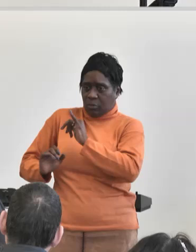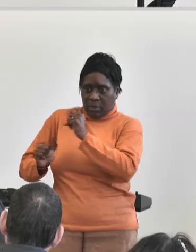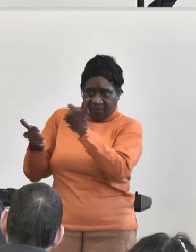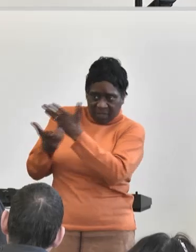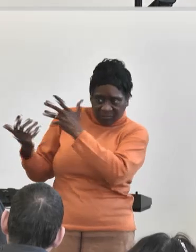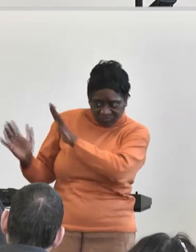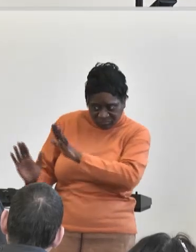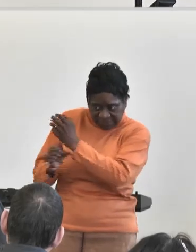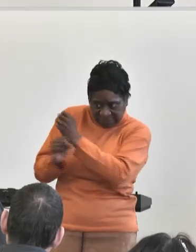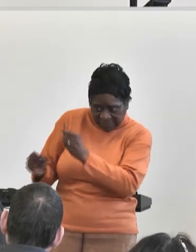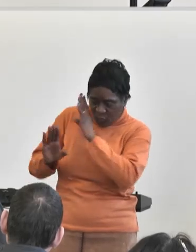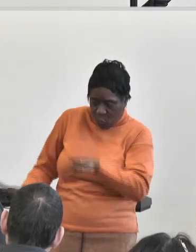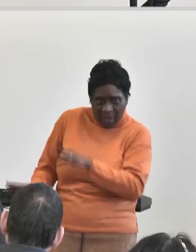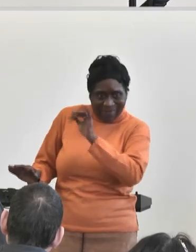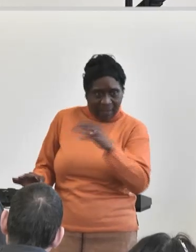everything was safe and quiet.